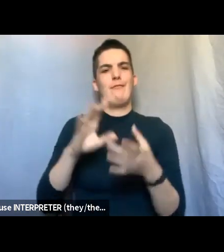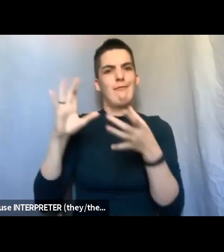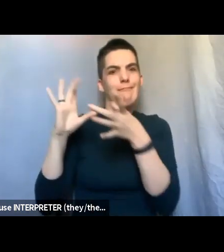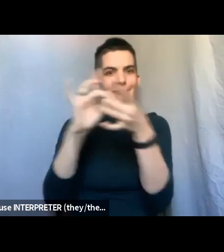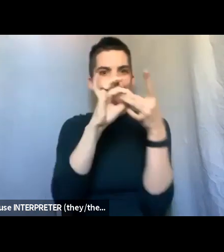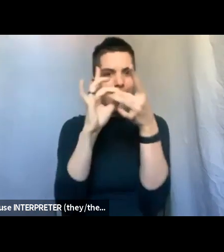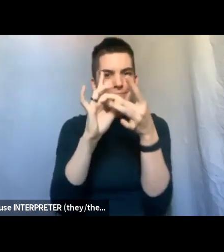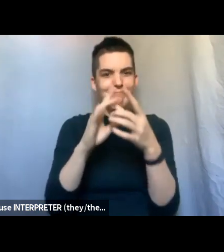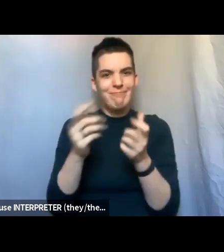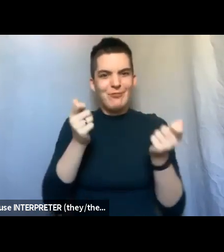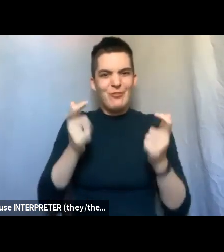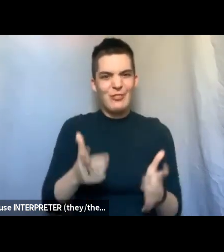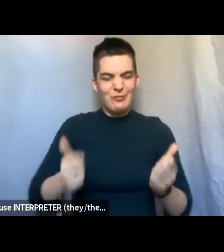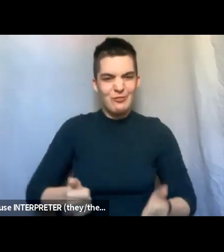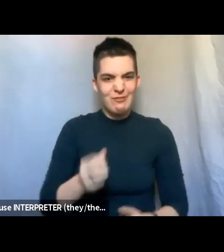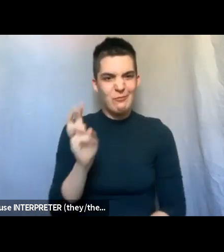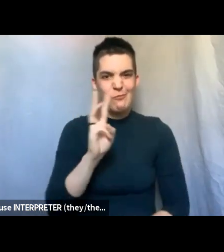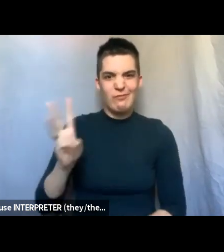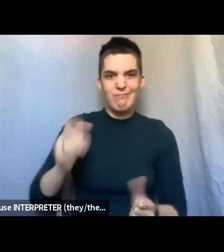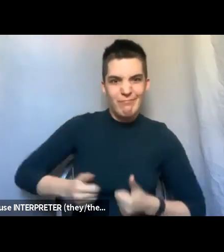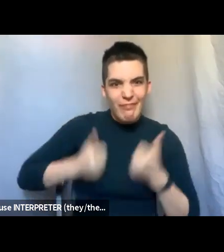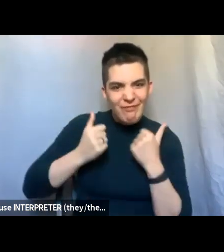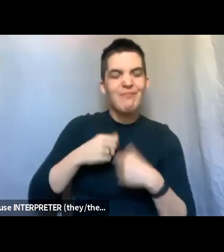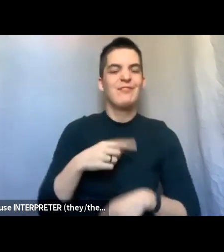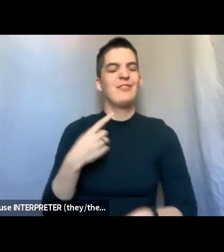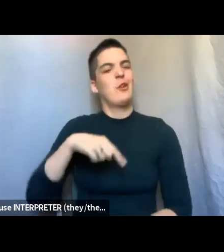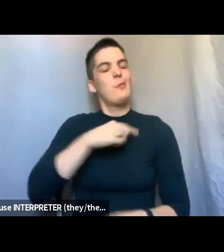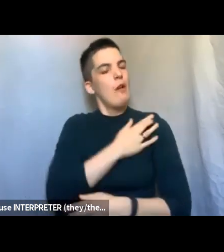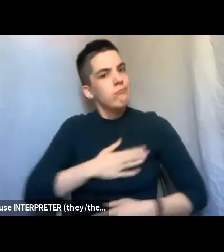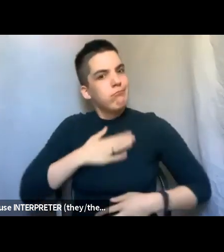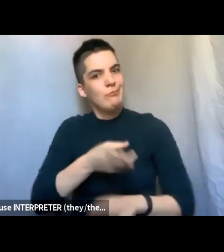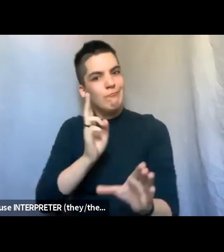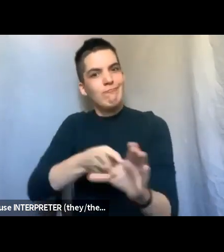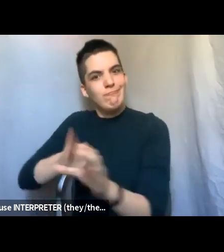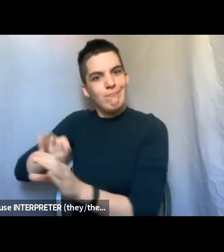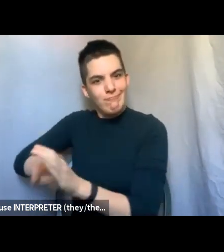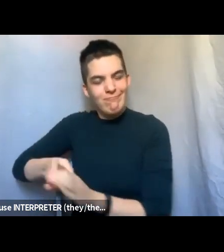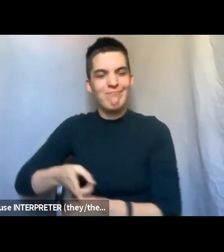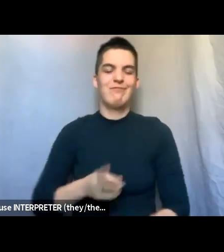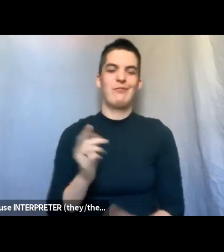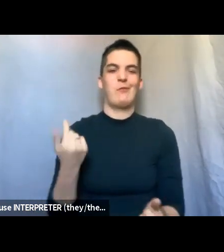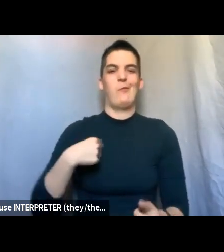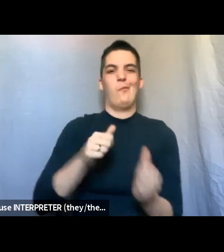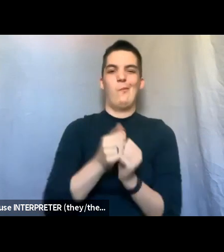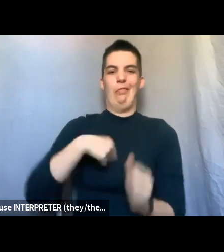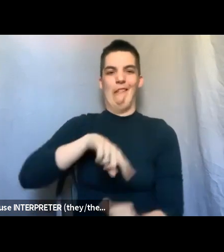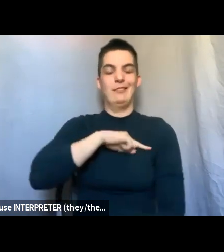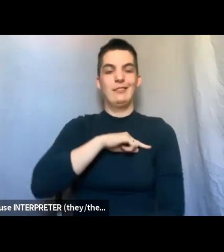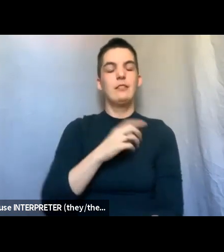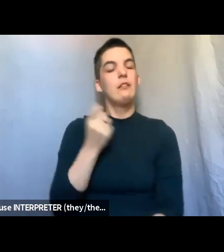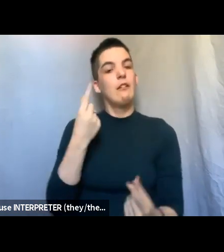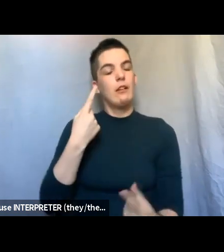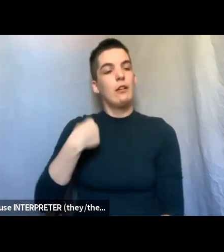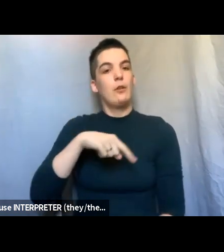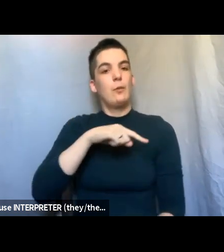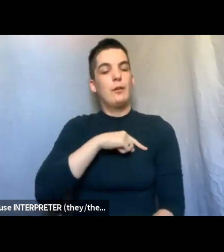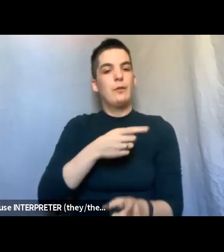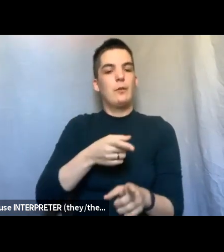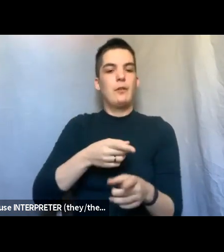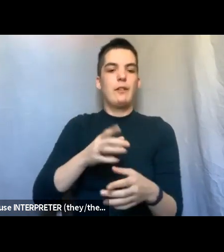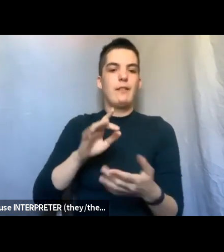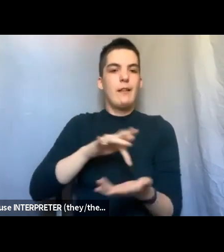a volunteer effort, and we are very grateful that you are participating. Directors Lab West is for mid-career and